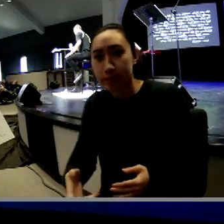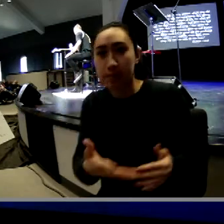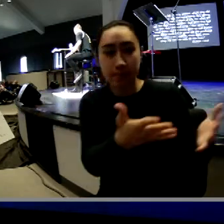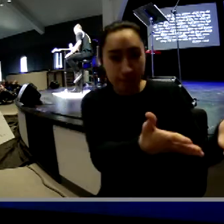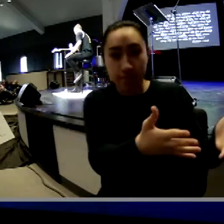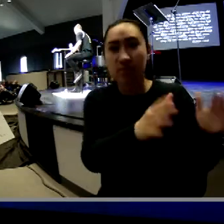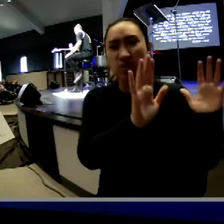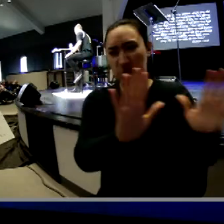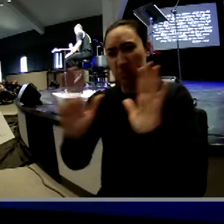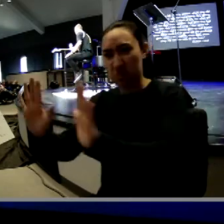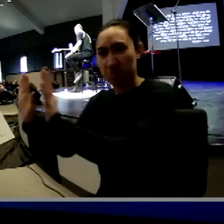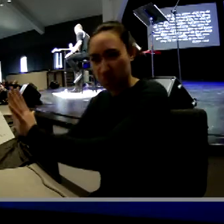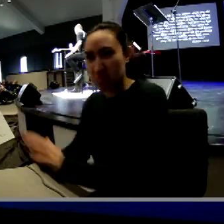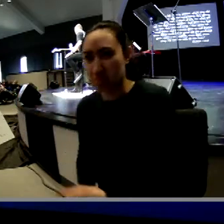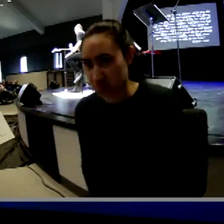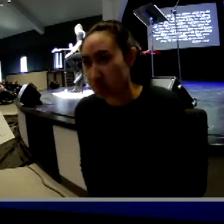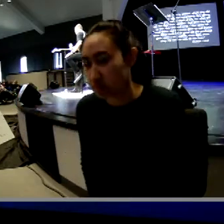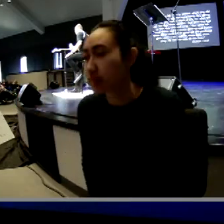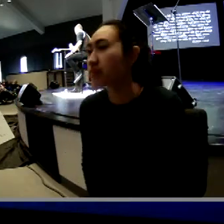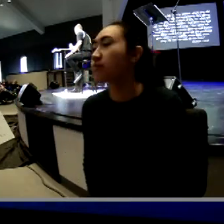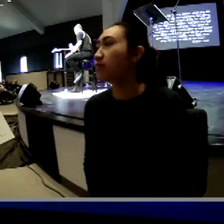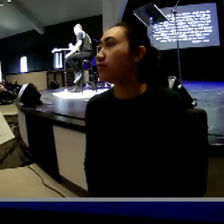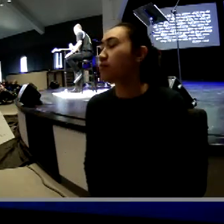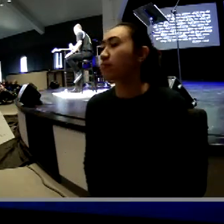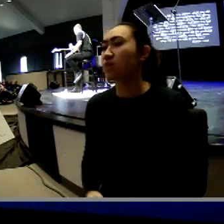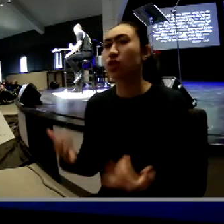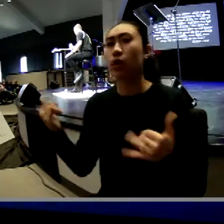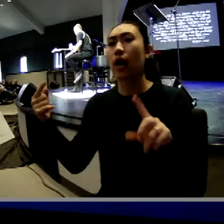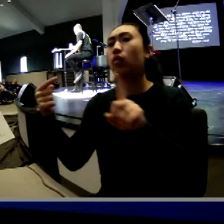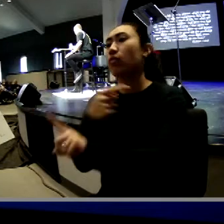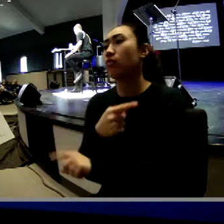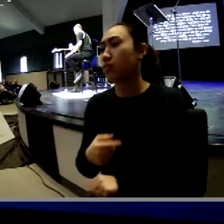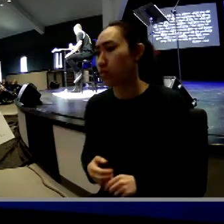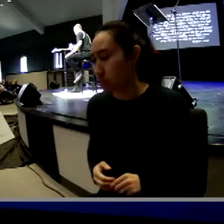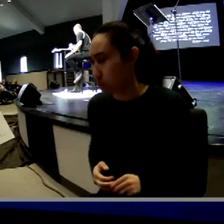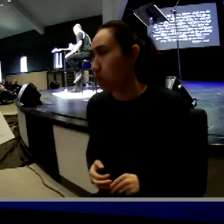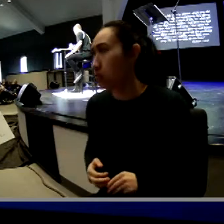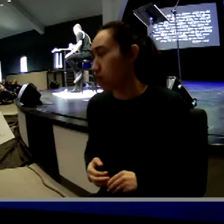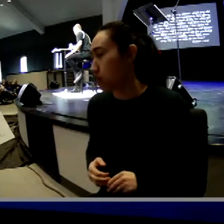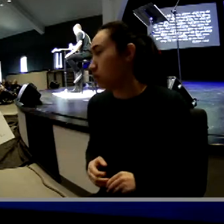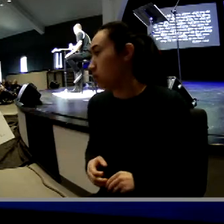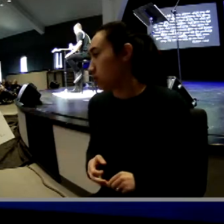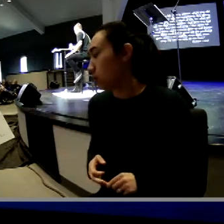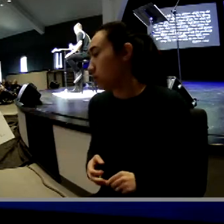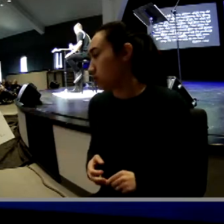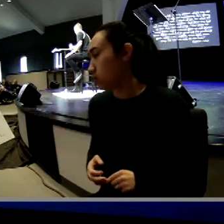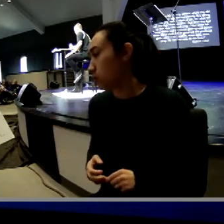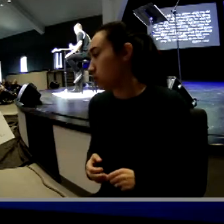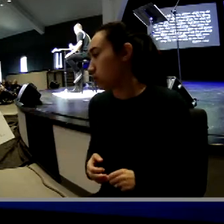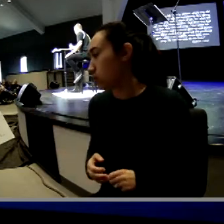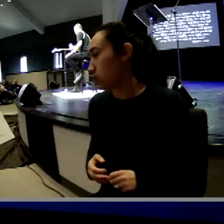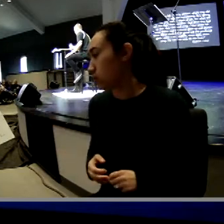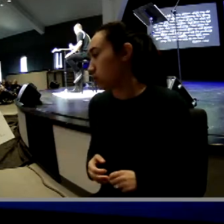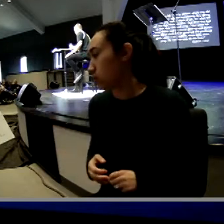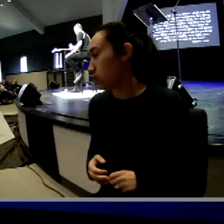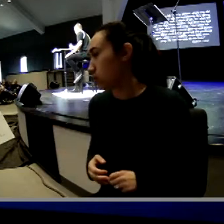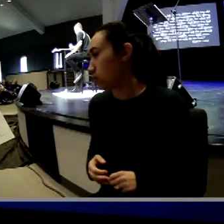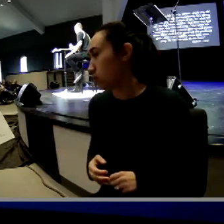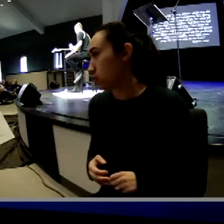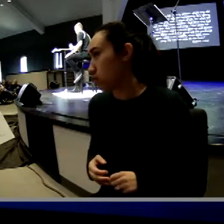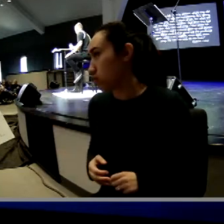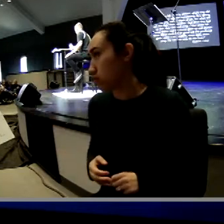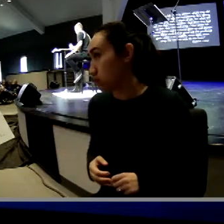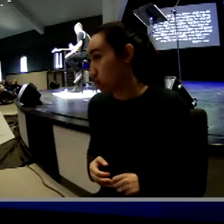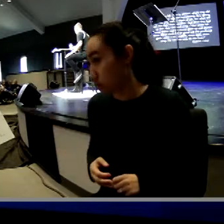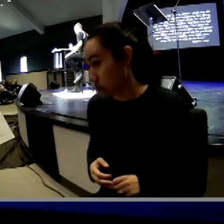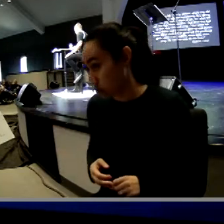and he plants crops in the land in the same year, and he rears 100-fold